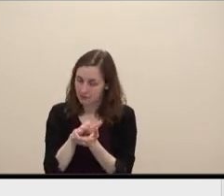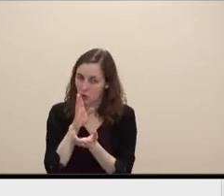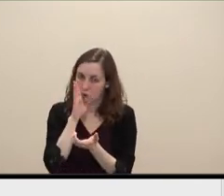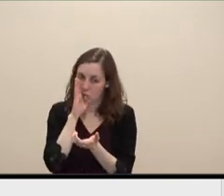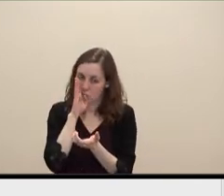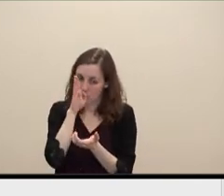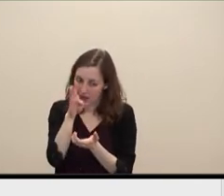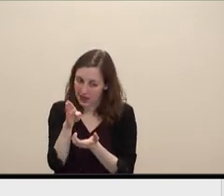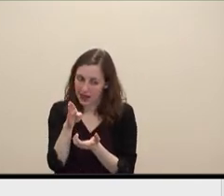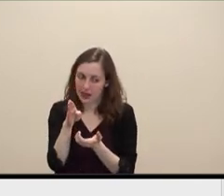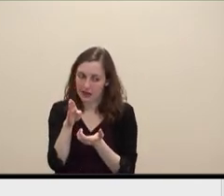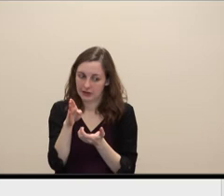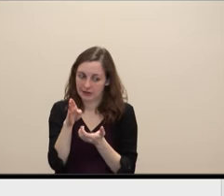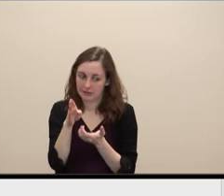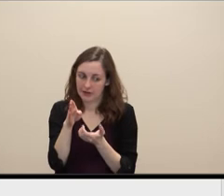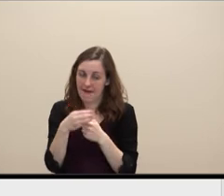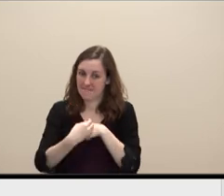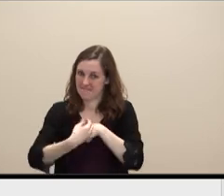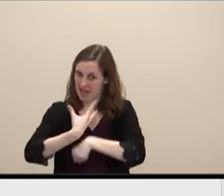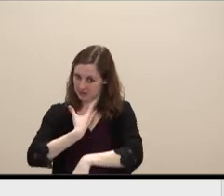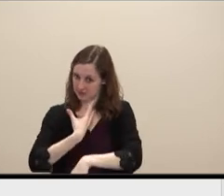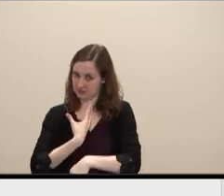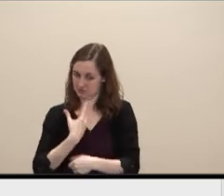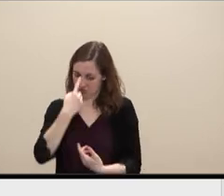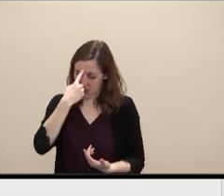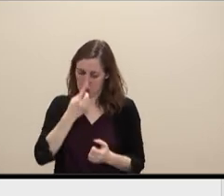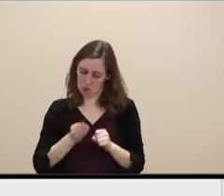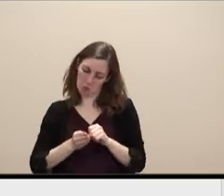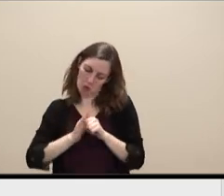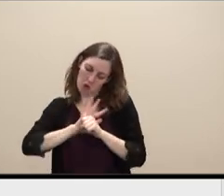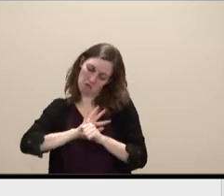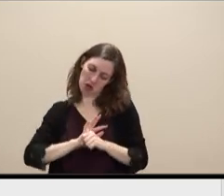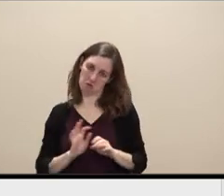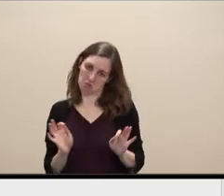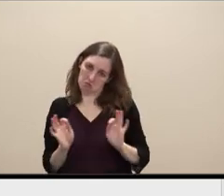and the lack of work. You know, they thought, well, it's COVID